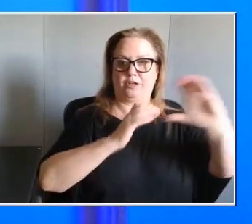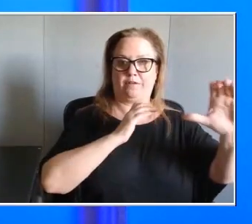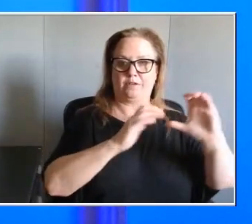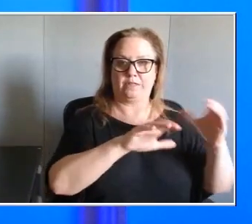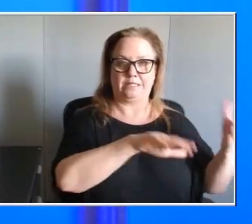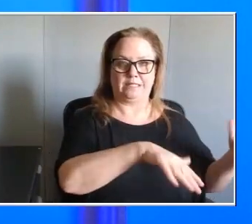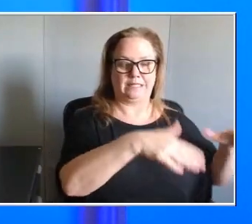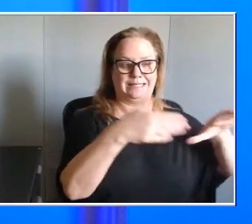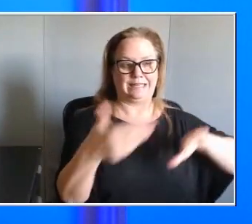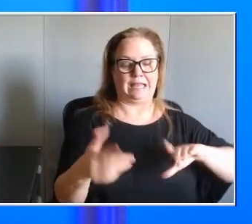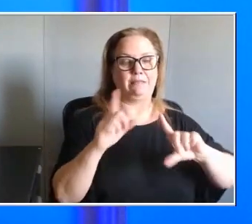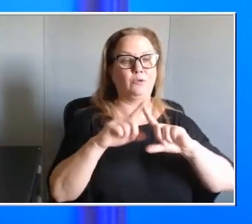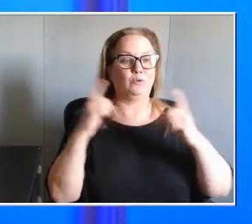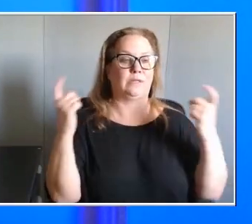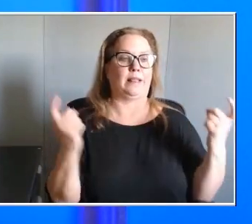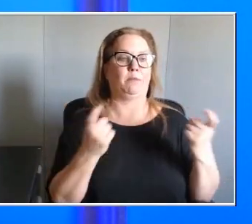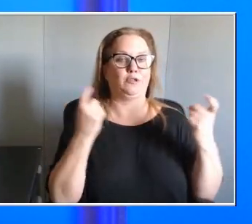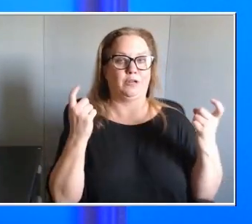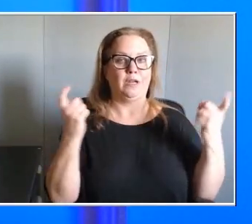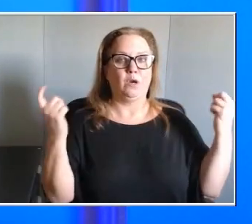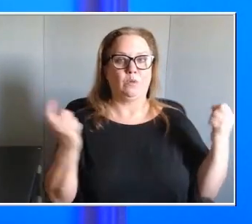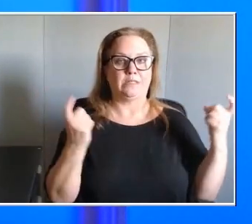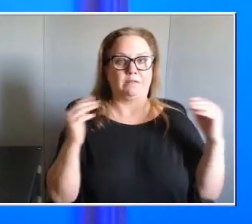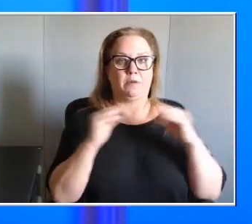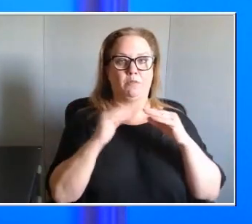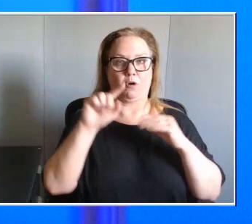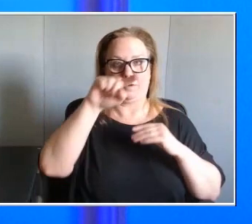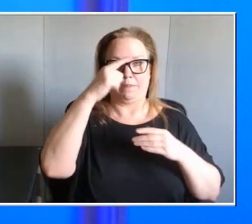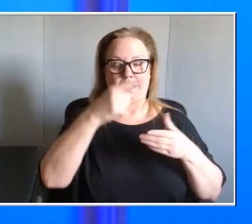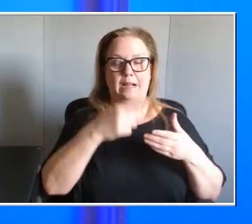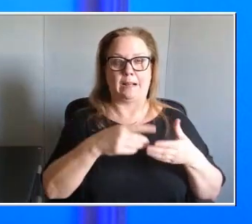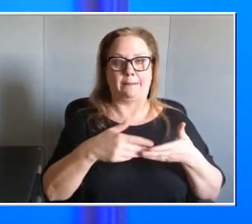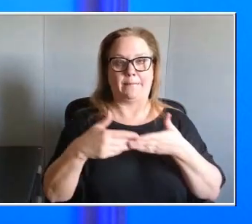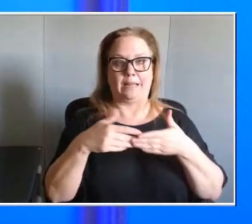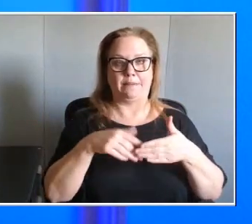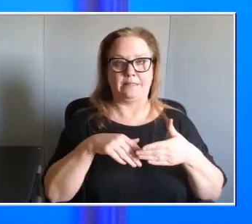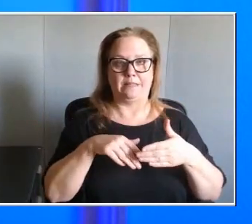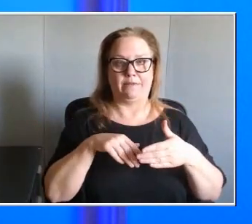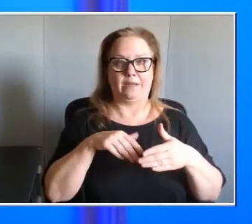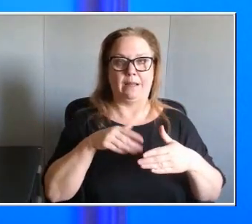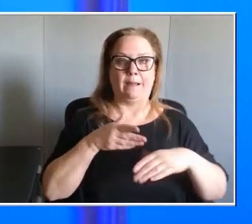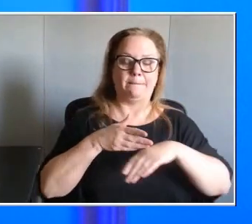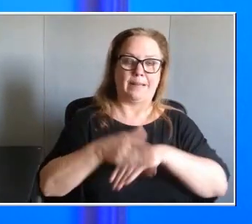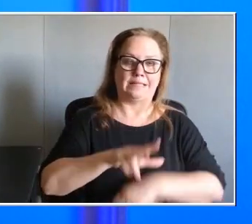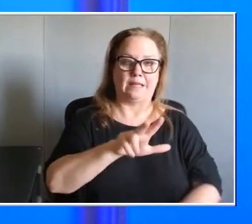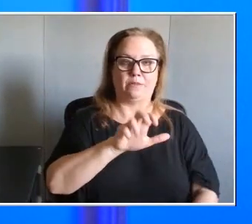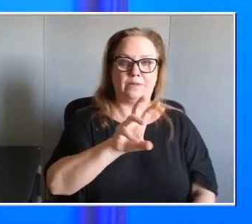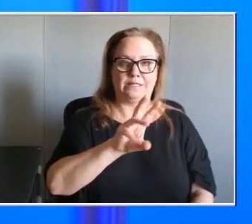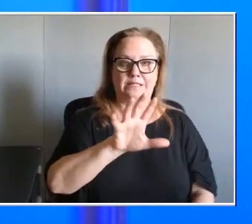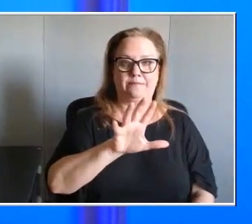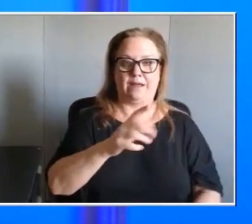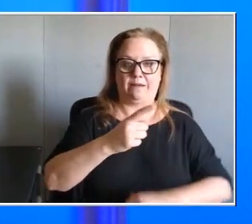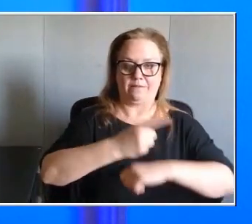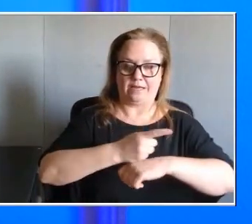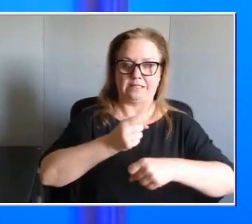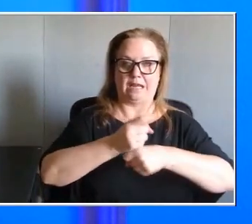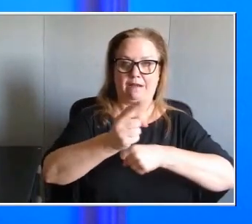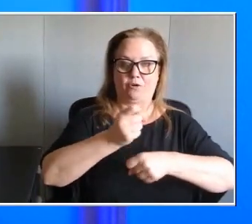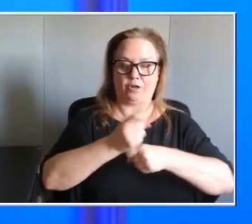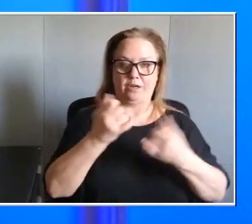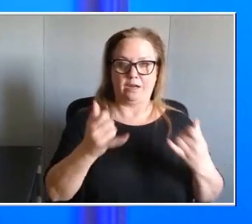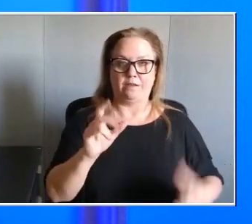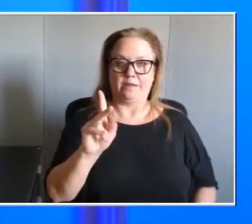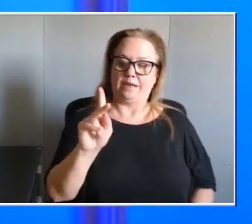to celebration. So we celebrate more and more Black babies living past that 365-day mark every year. Now we have the Kansas